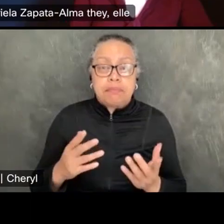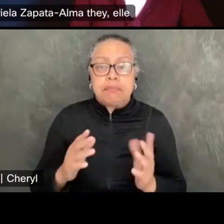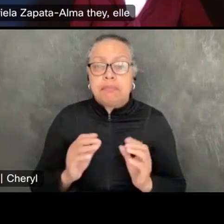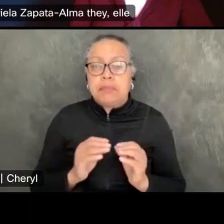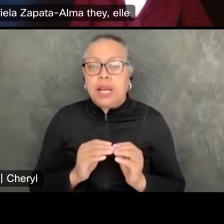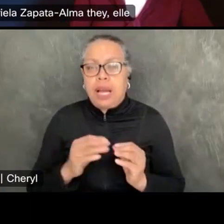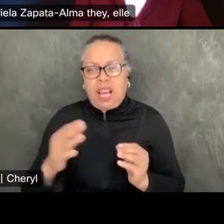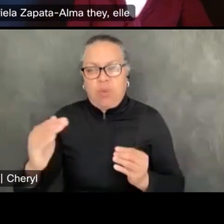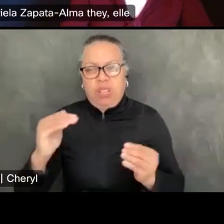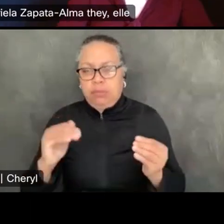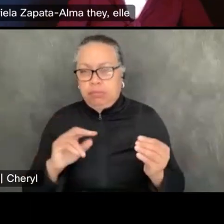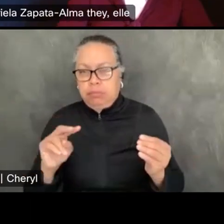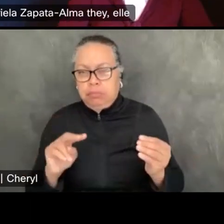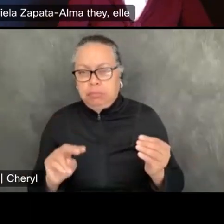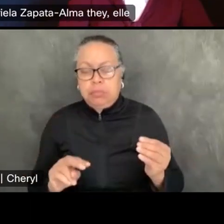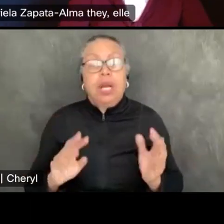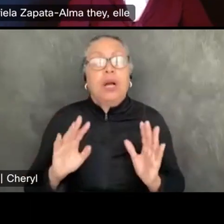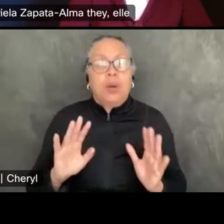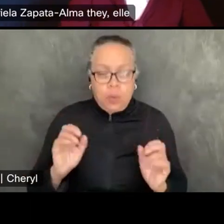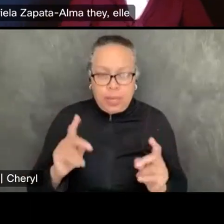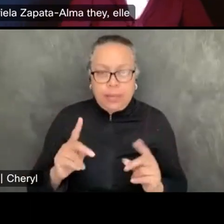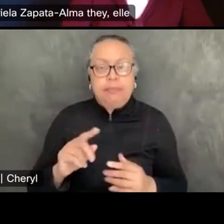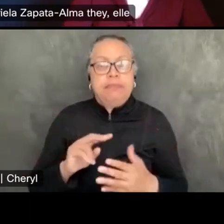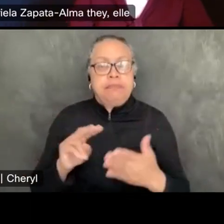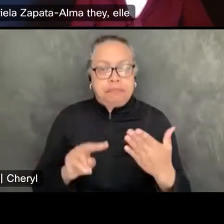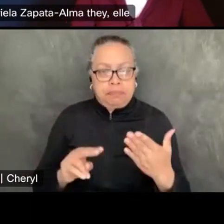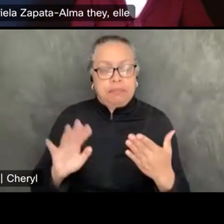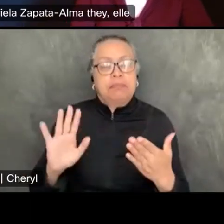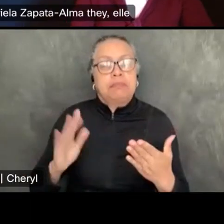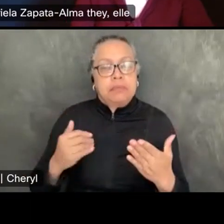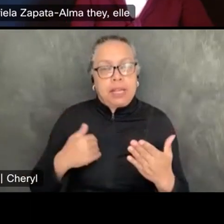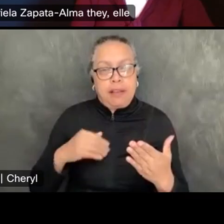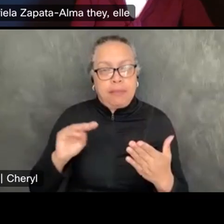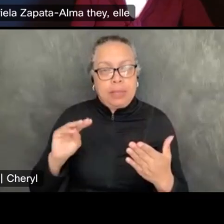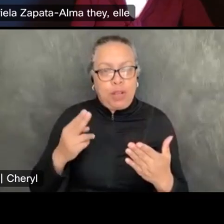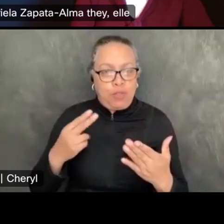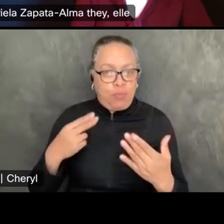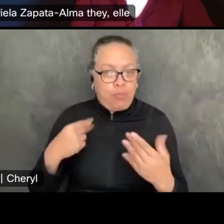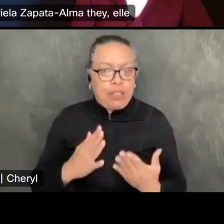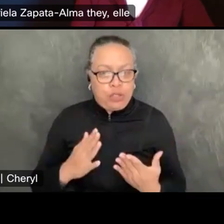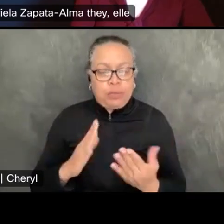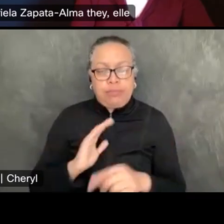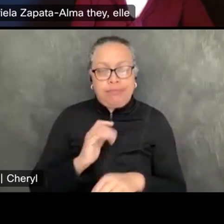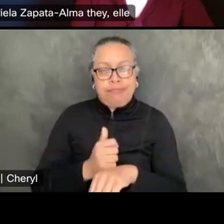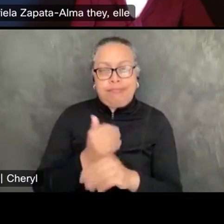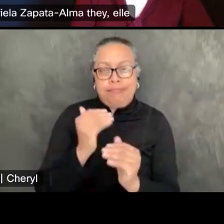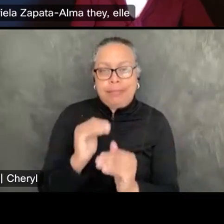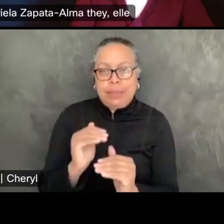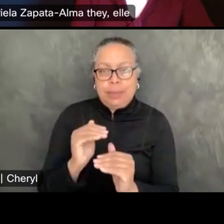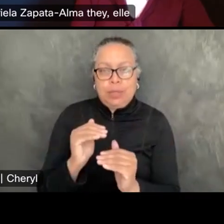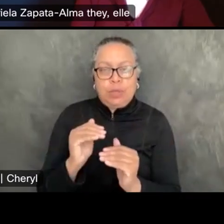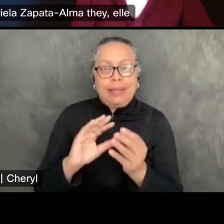their second part. So we have had mental health providers who put limits on the amount